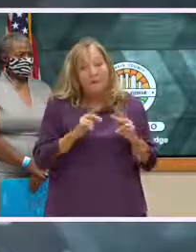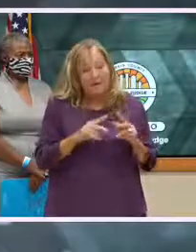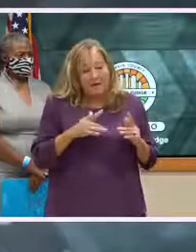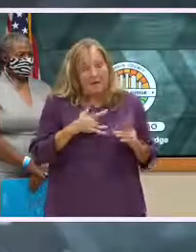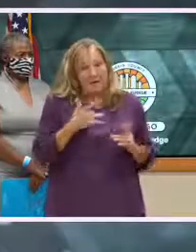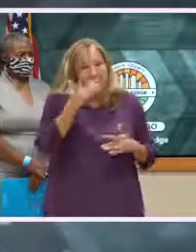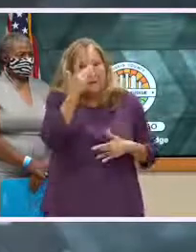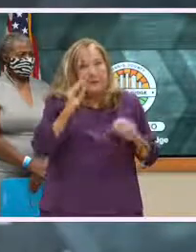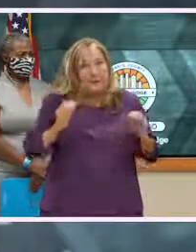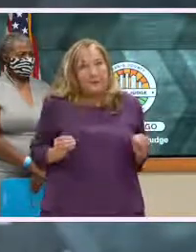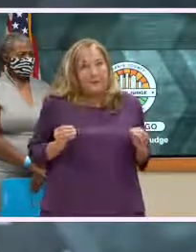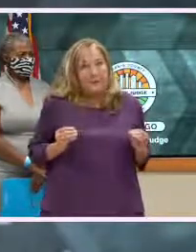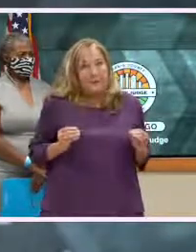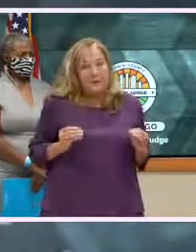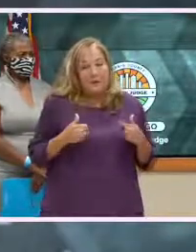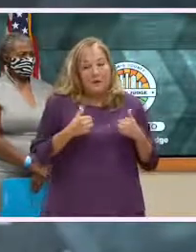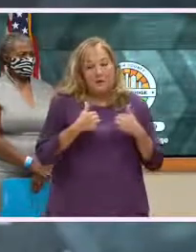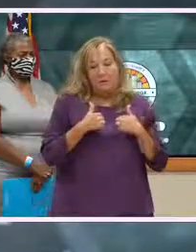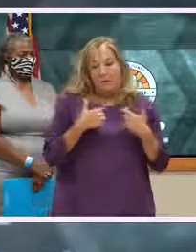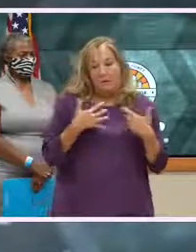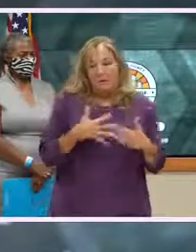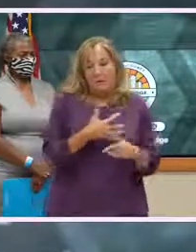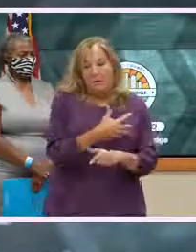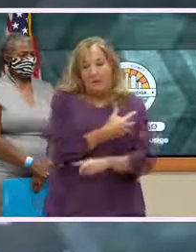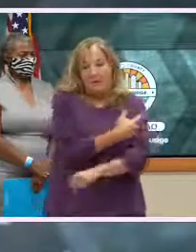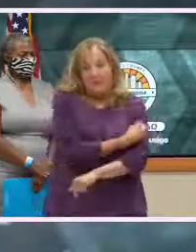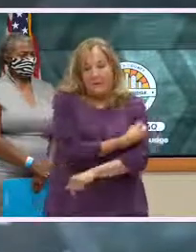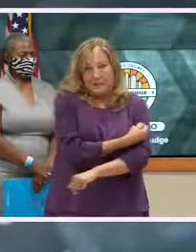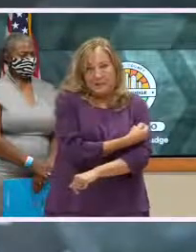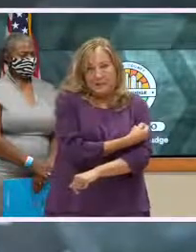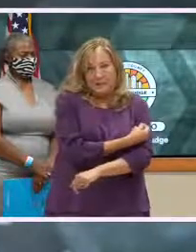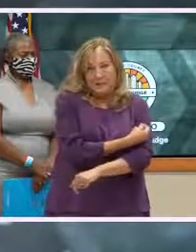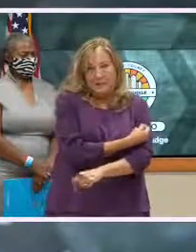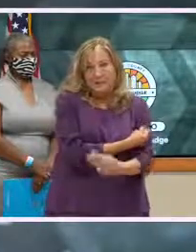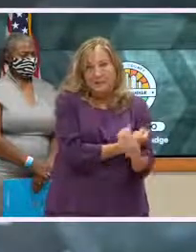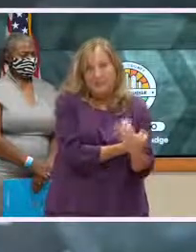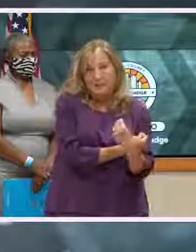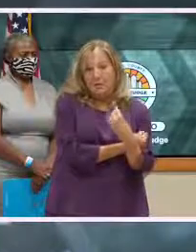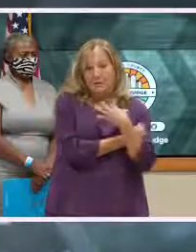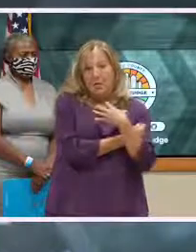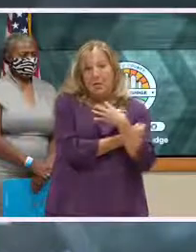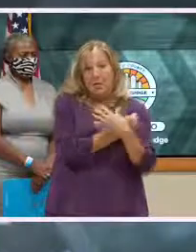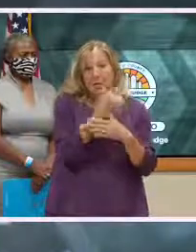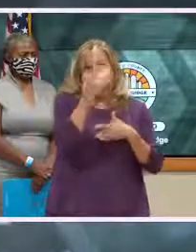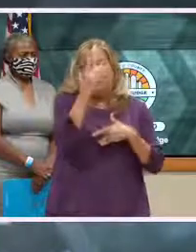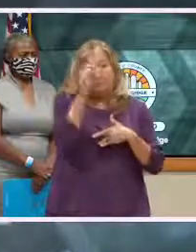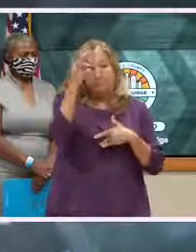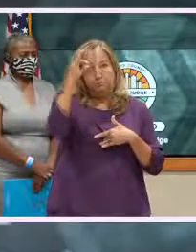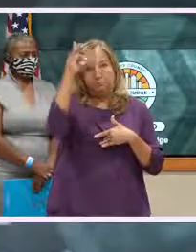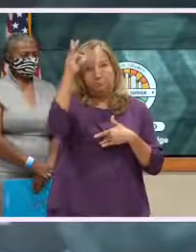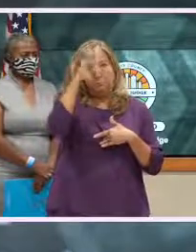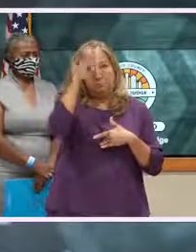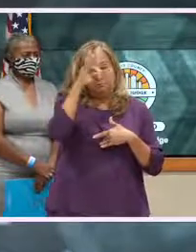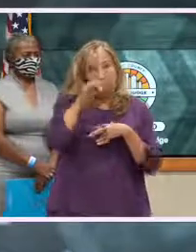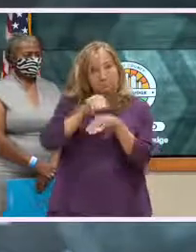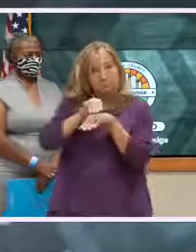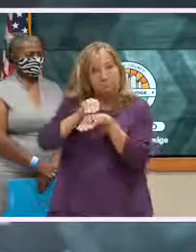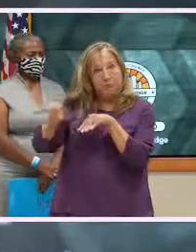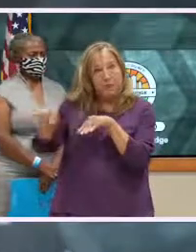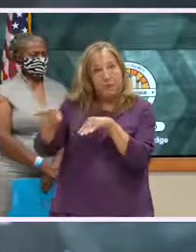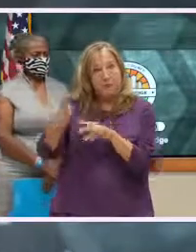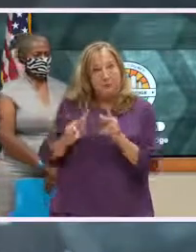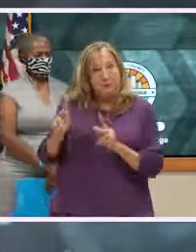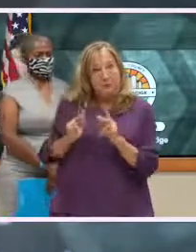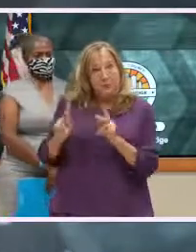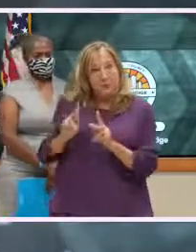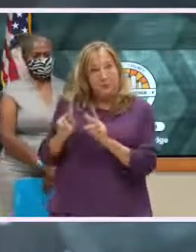I'm vaccinated, do I know that I won't pass the virus on to anybody else if I do get it? And that we just don't